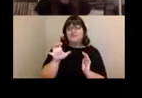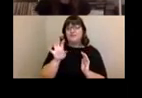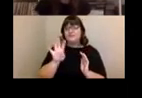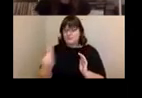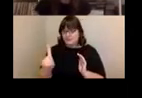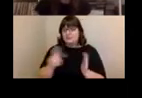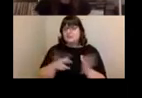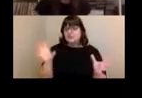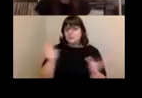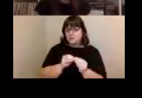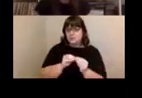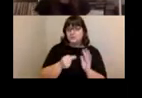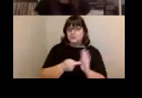is